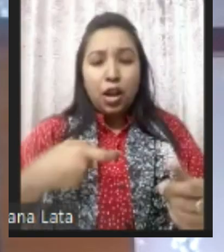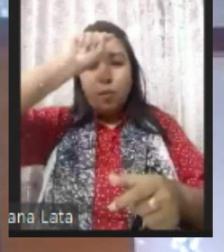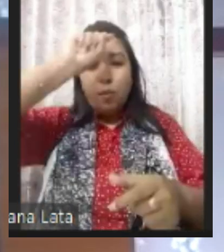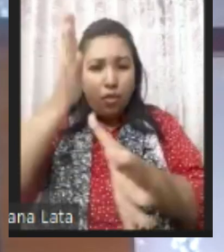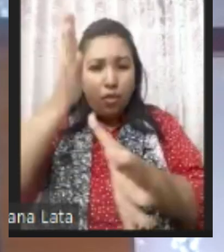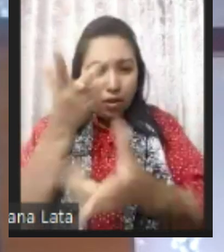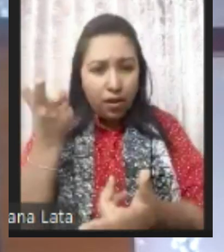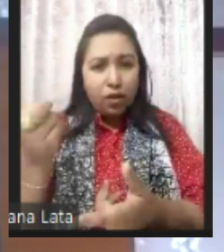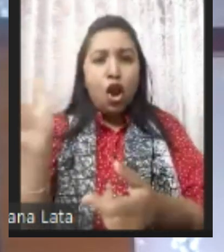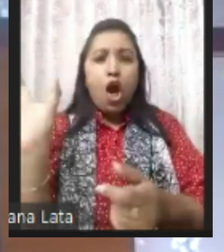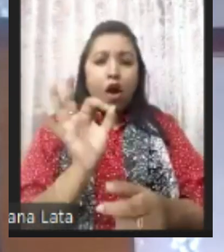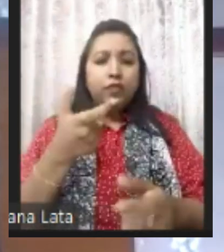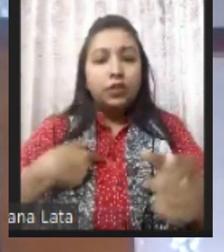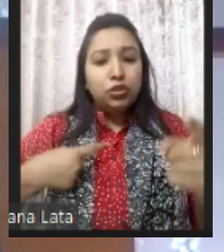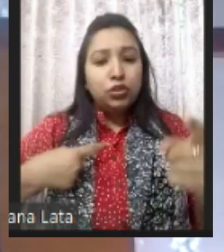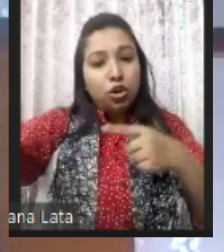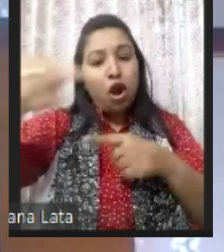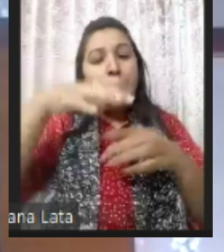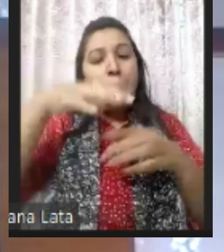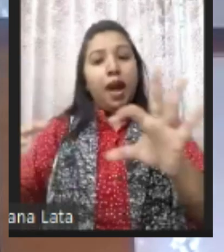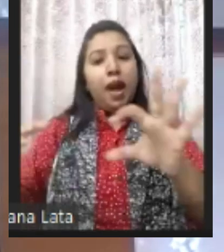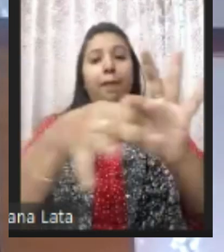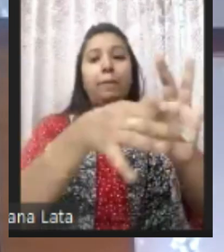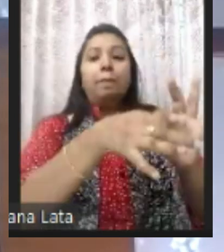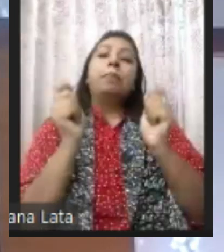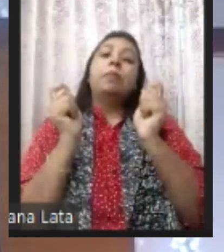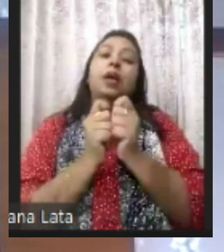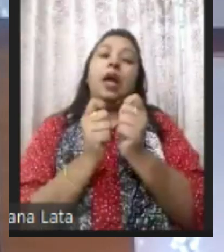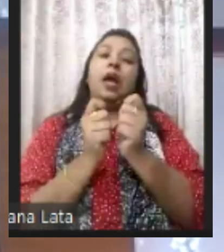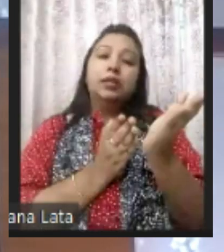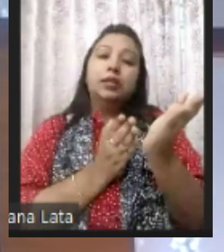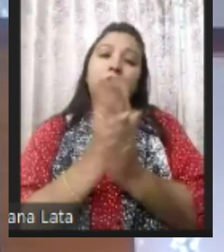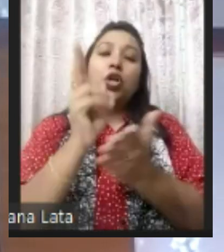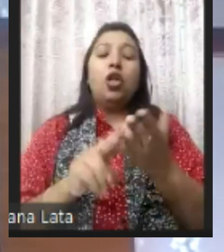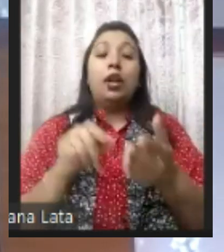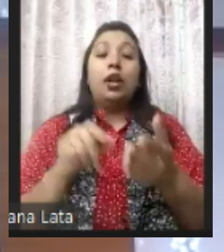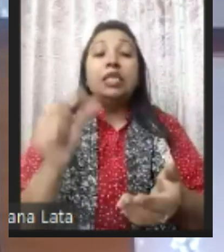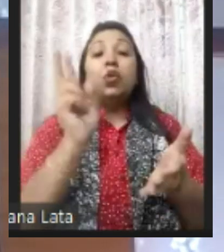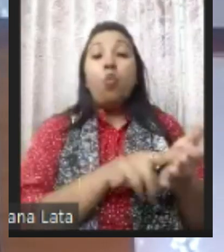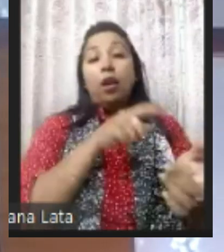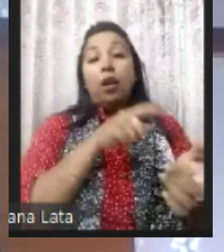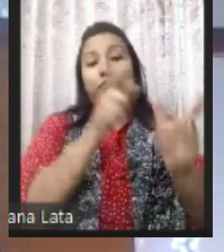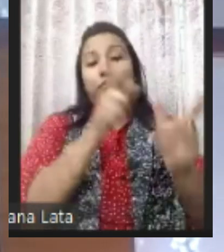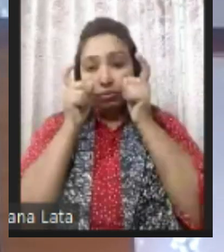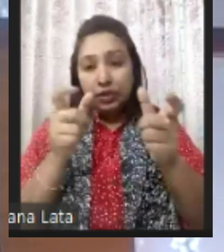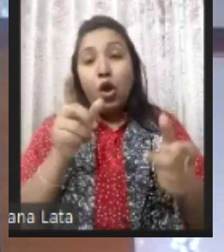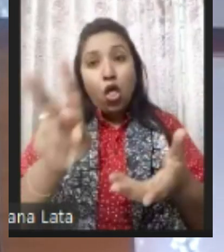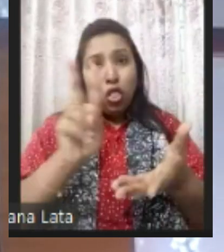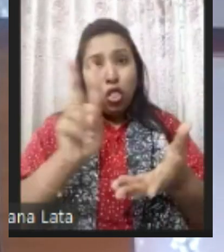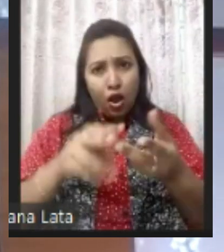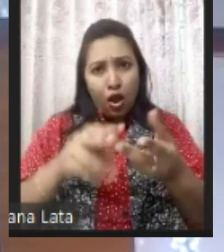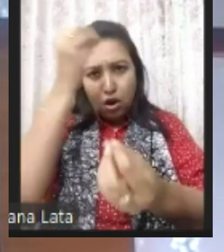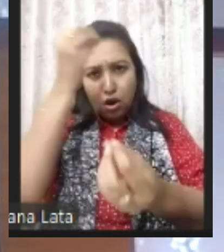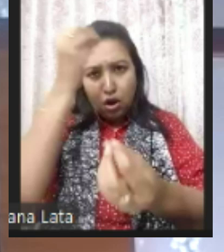ground to implement the policy. So that way, we from the UN system we can help. If you look at the